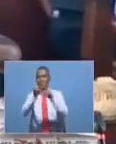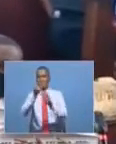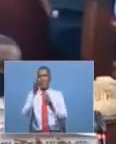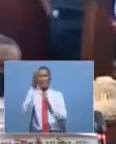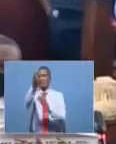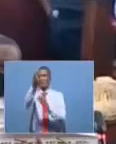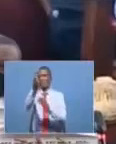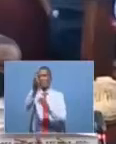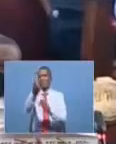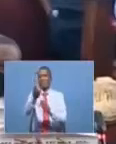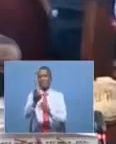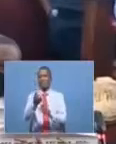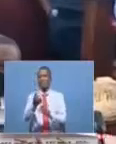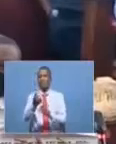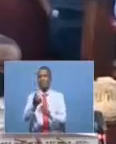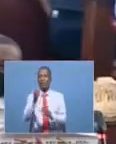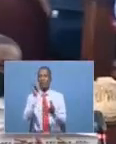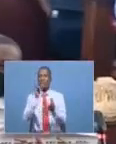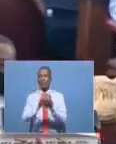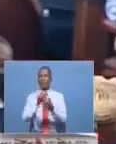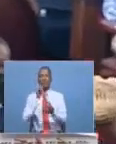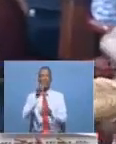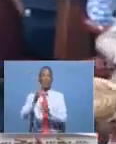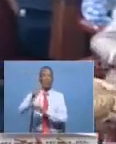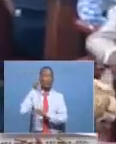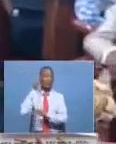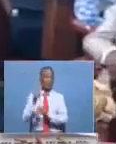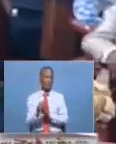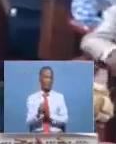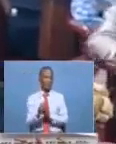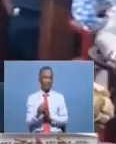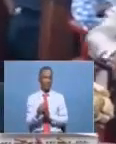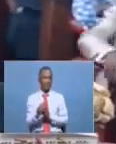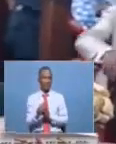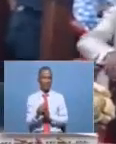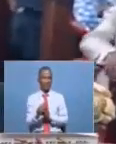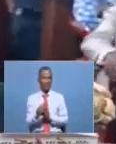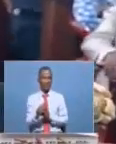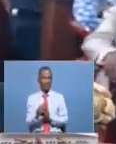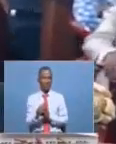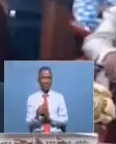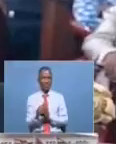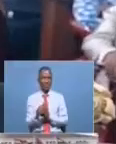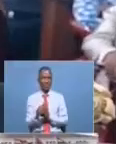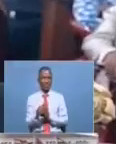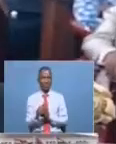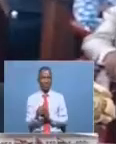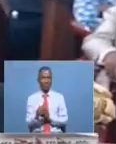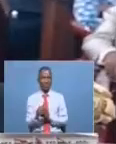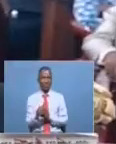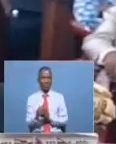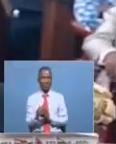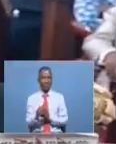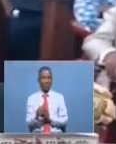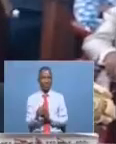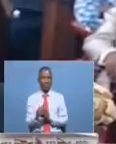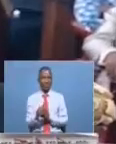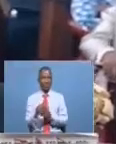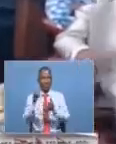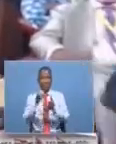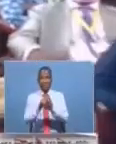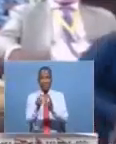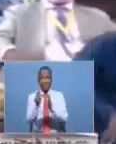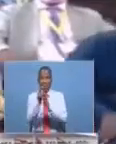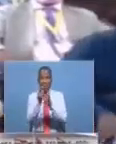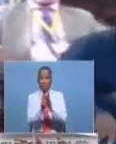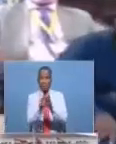would not answer. We sought leave from this court. And this, in the context of the leave that we